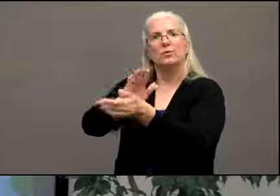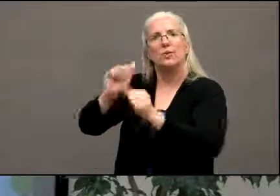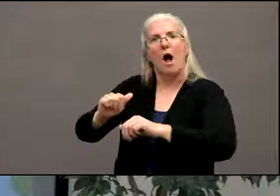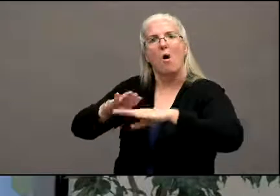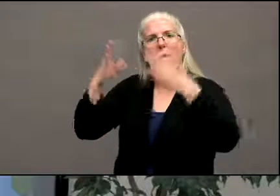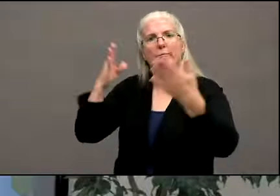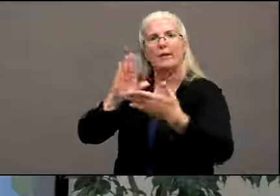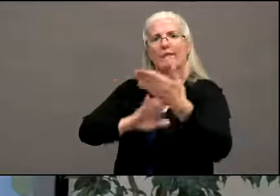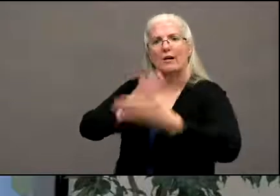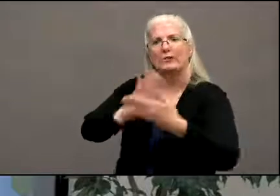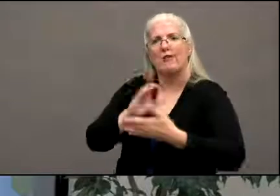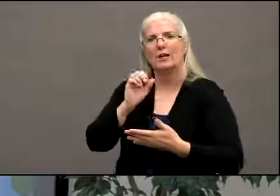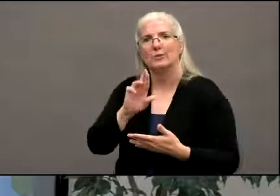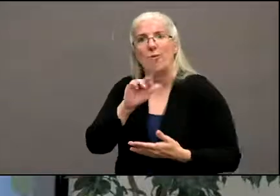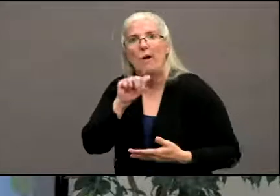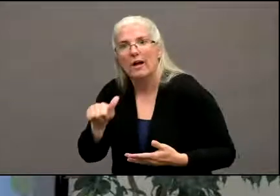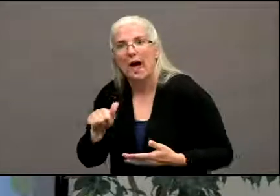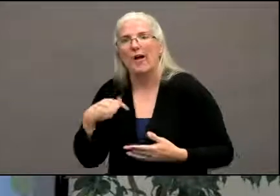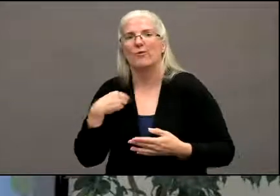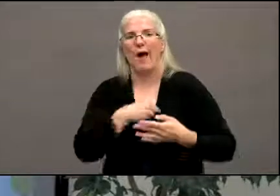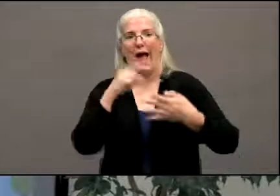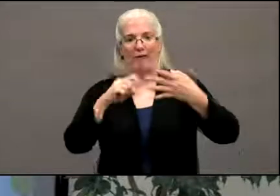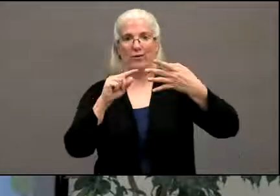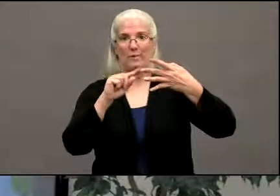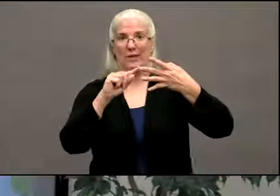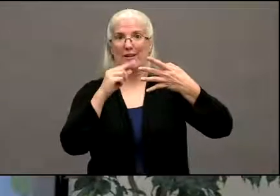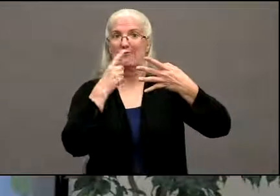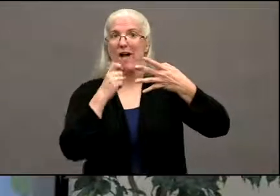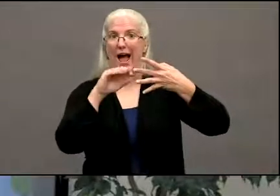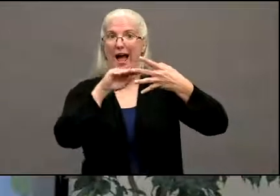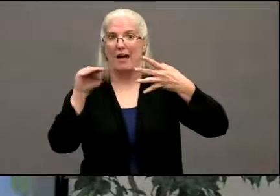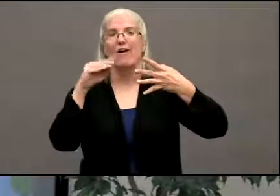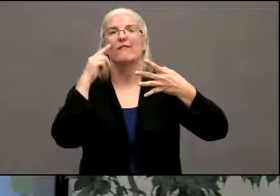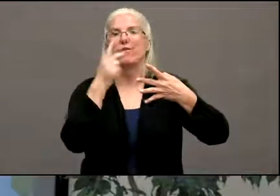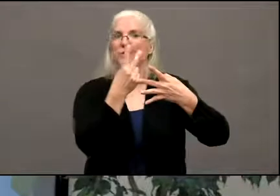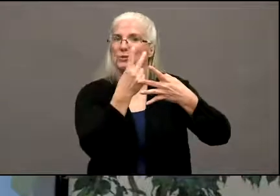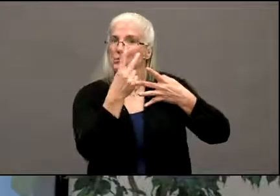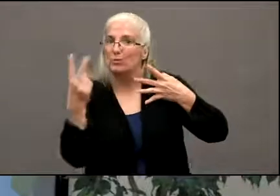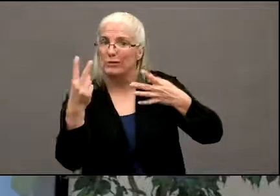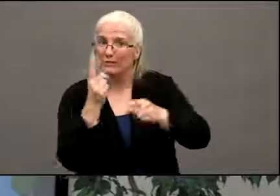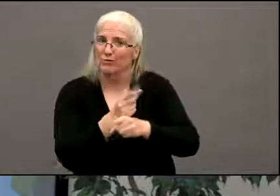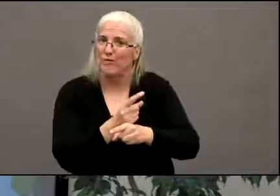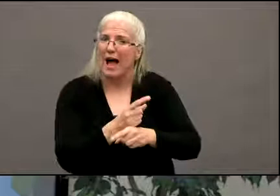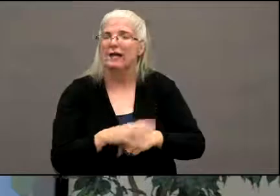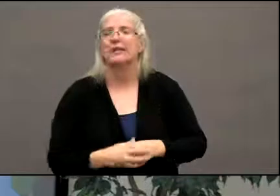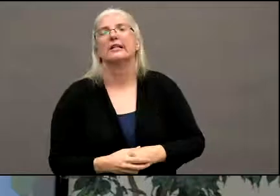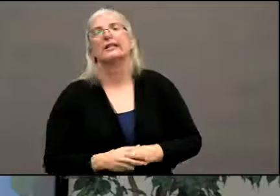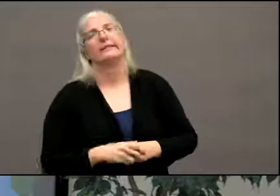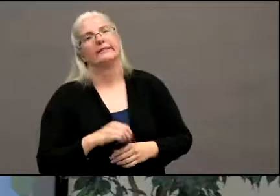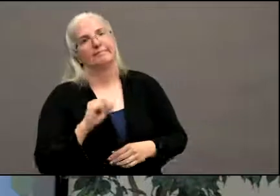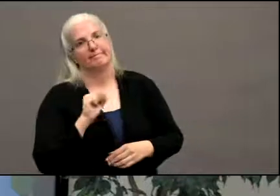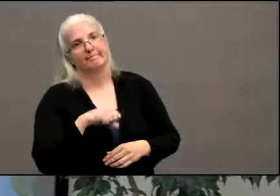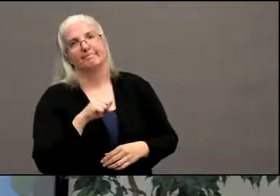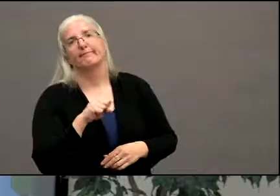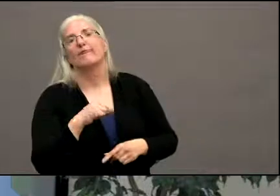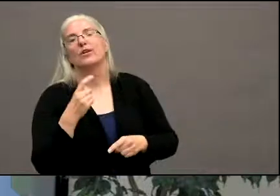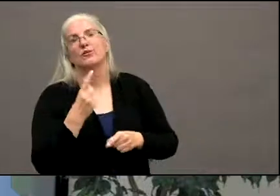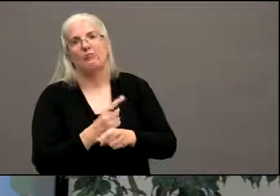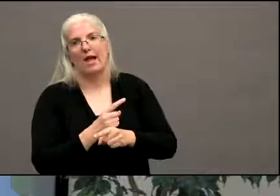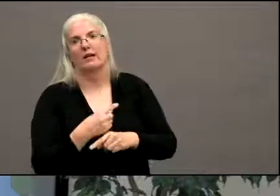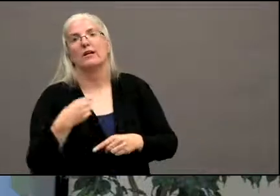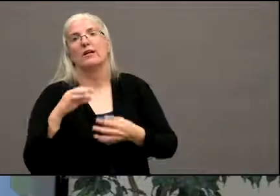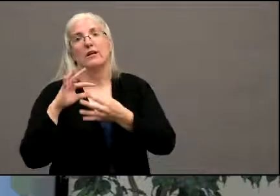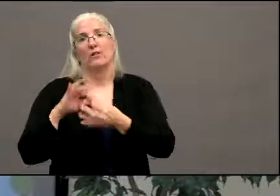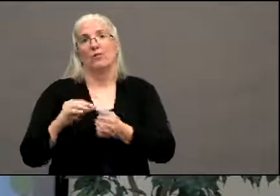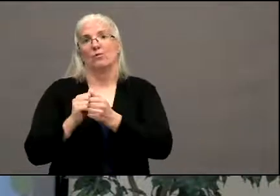in this red tier for 14 days. Yeah, according to the state's framework, we must be in the